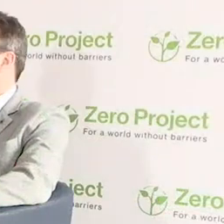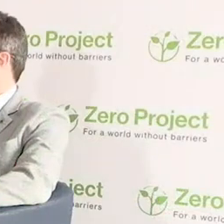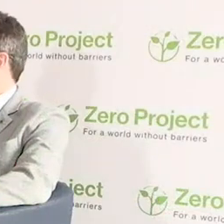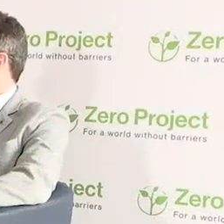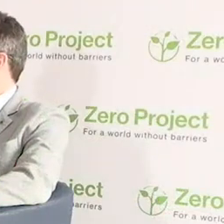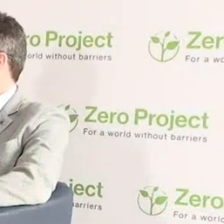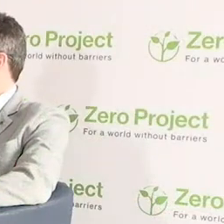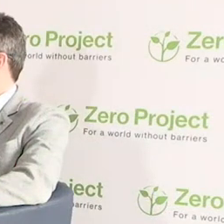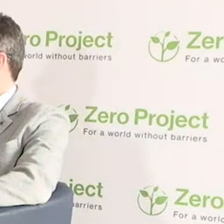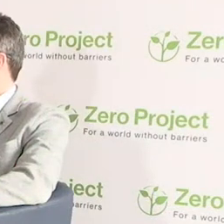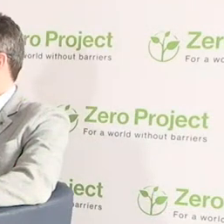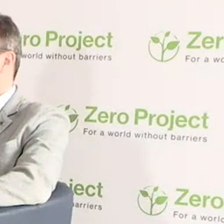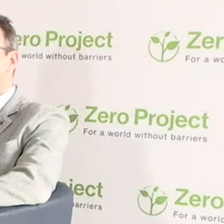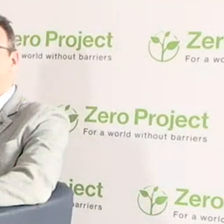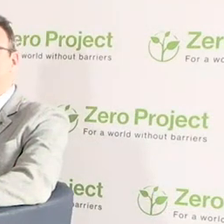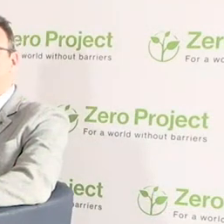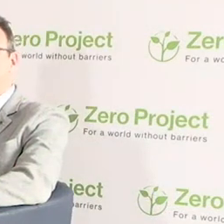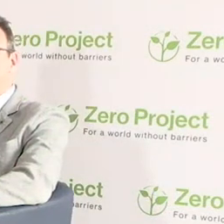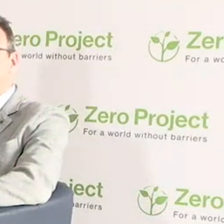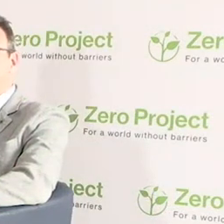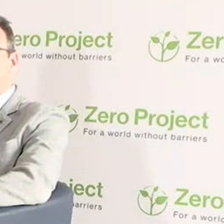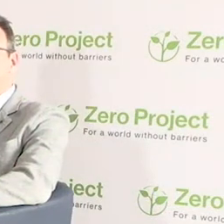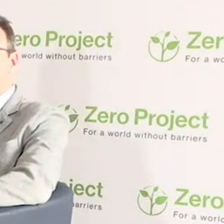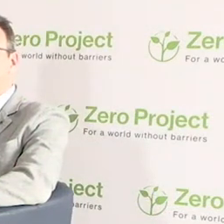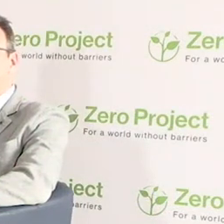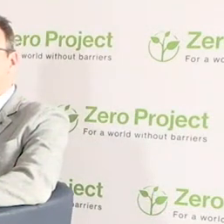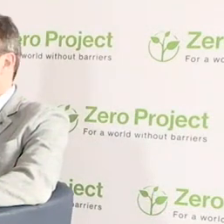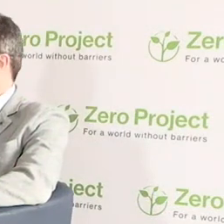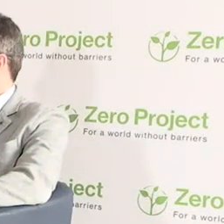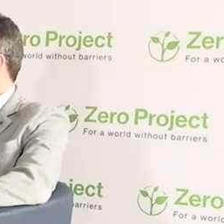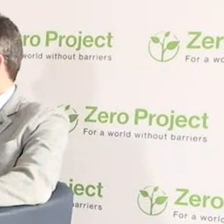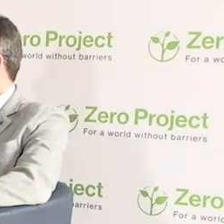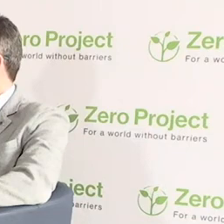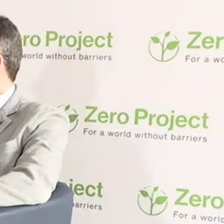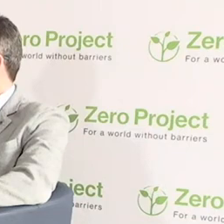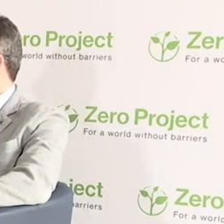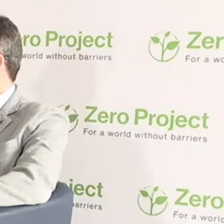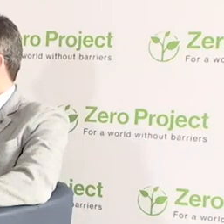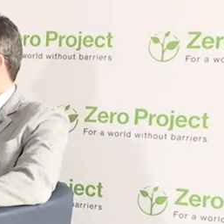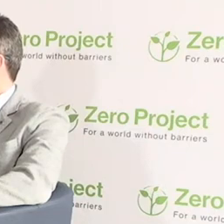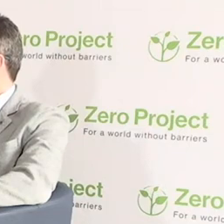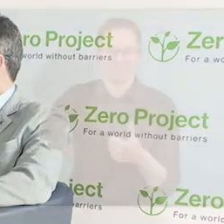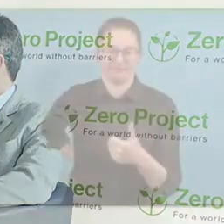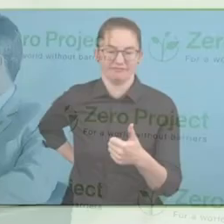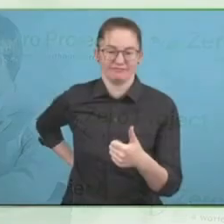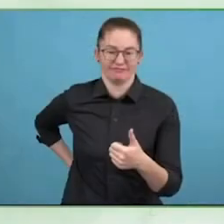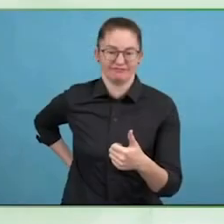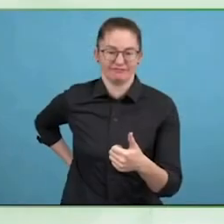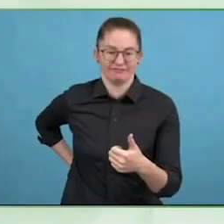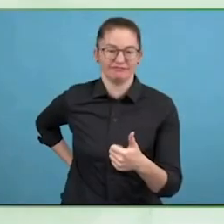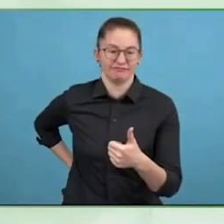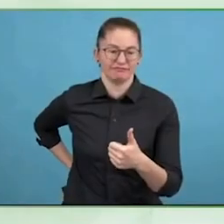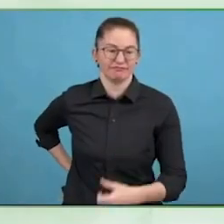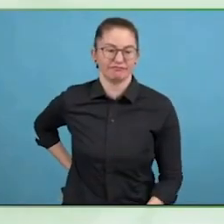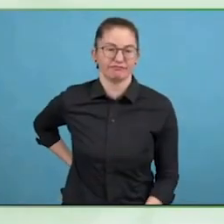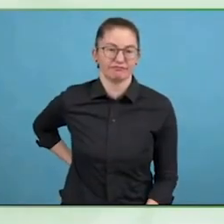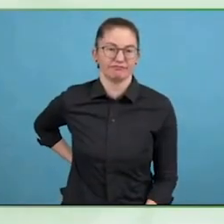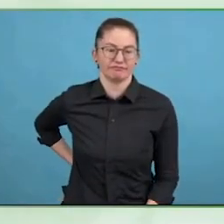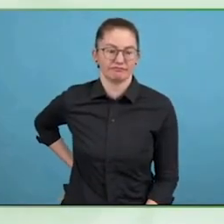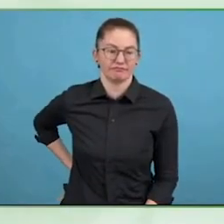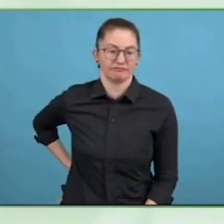Good morning. Hello, I'm Tom Butcher of the Zero Project, and I'm here today with Bernd Schramm